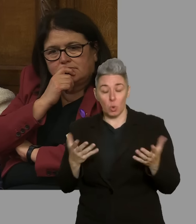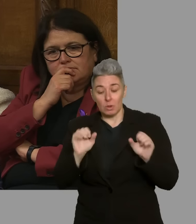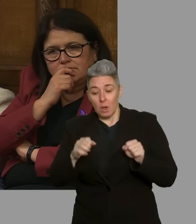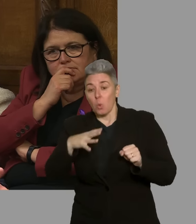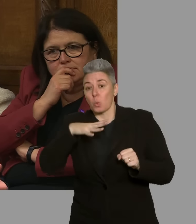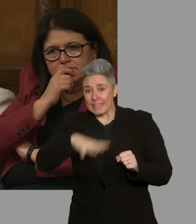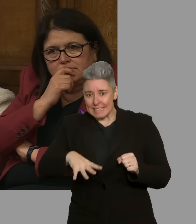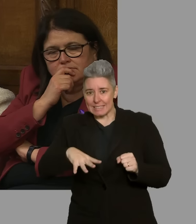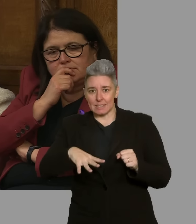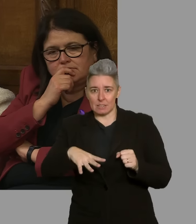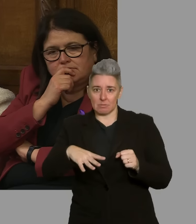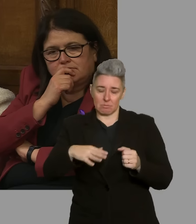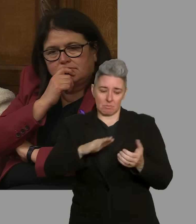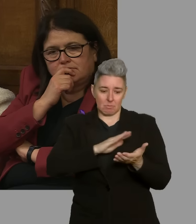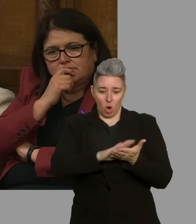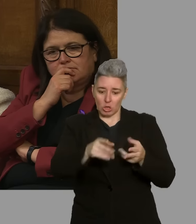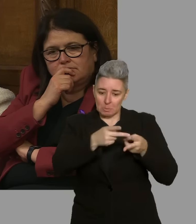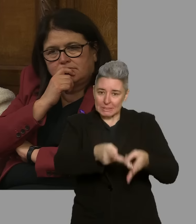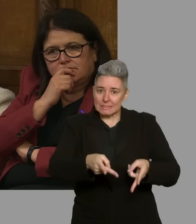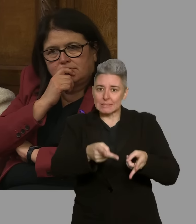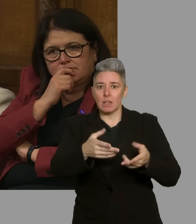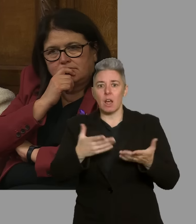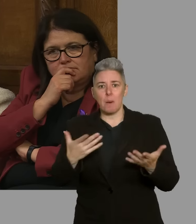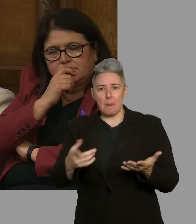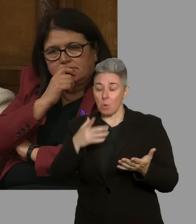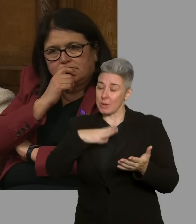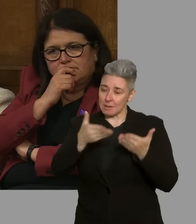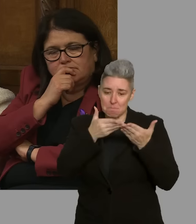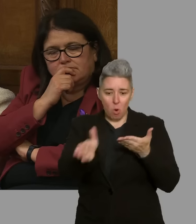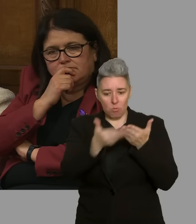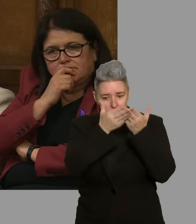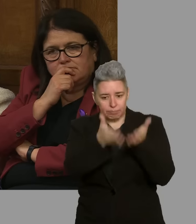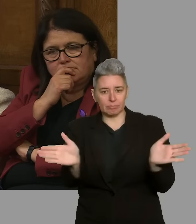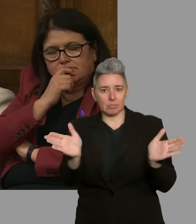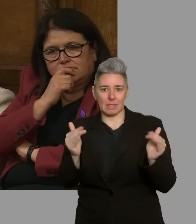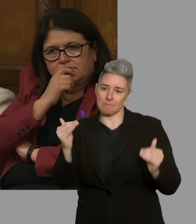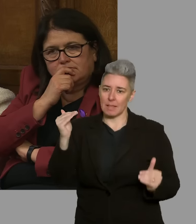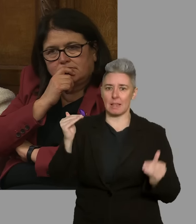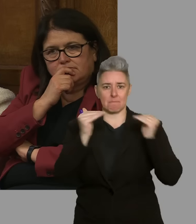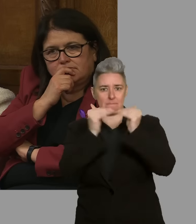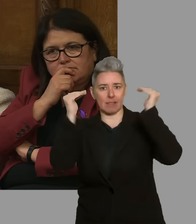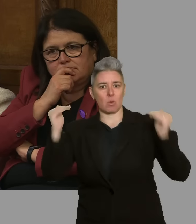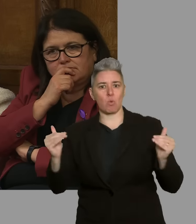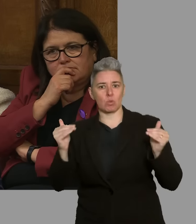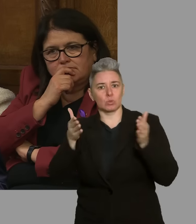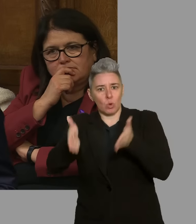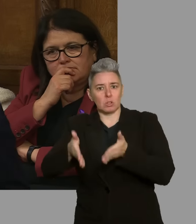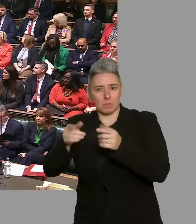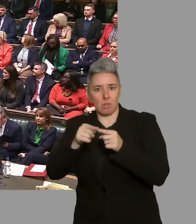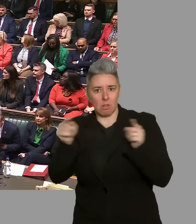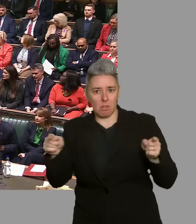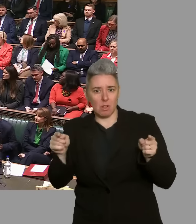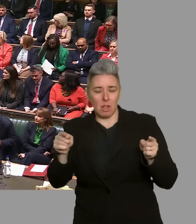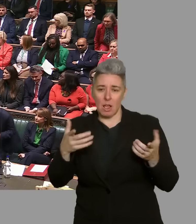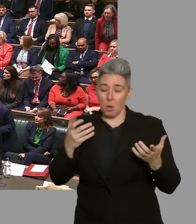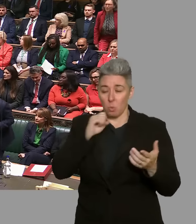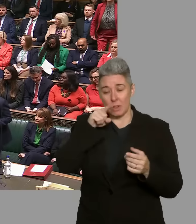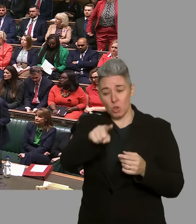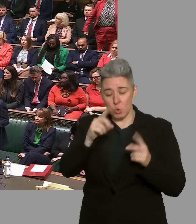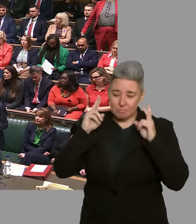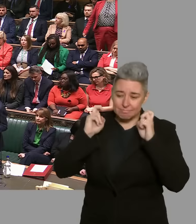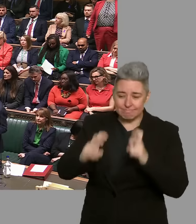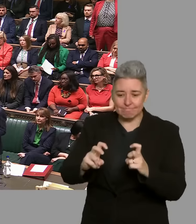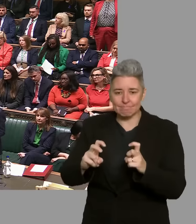sustainable footing? And can he ensure ministers meet with me to explore every option to keep Garden House Hospice open?